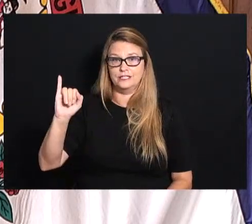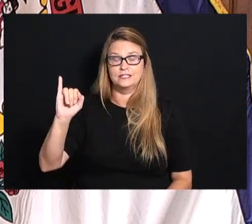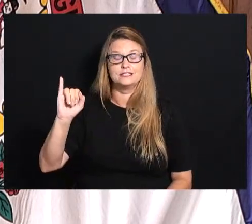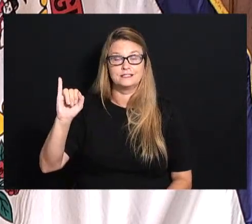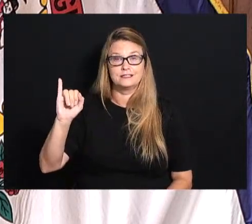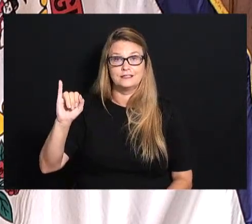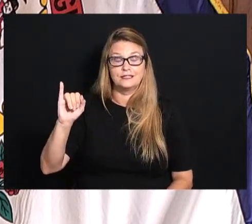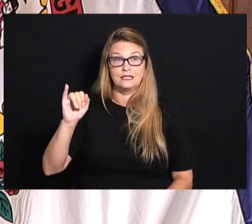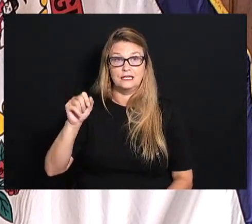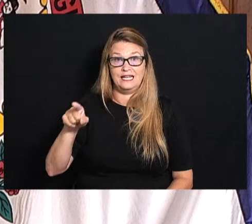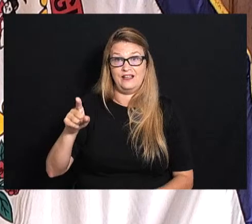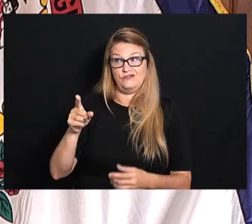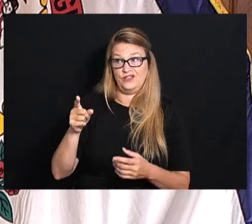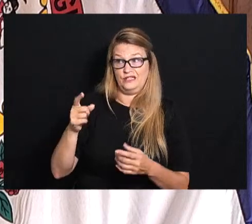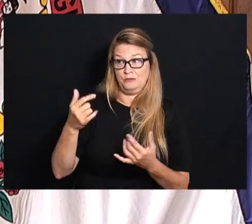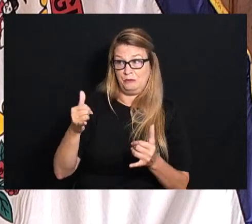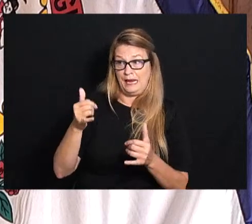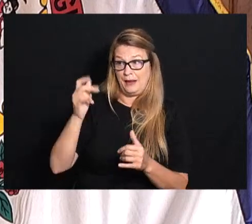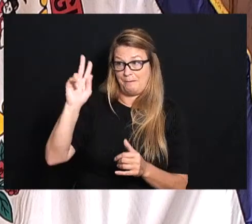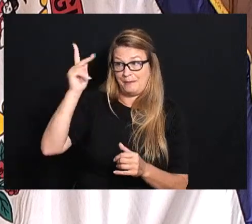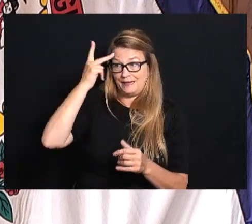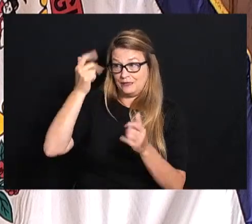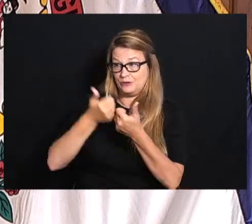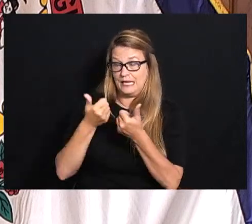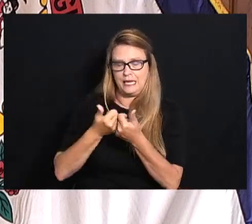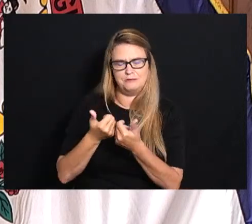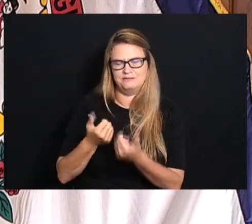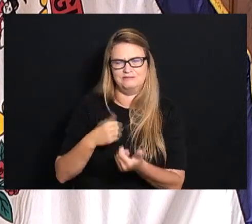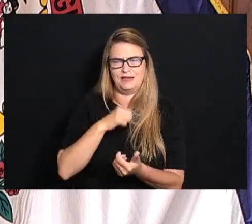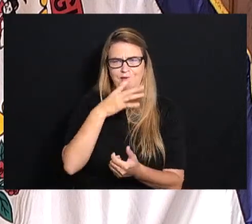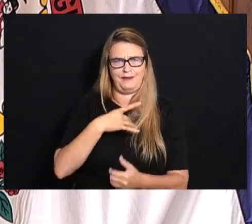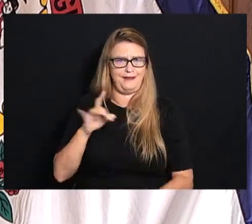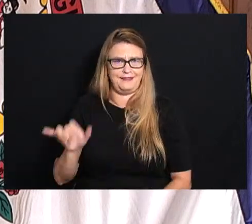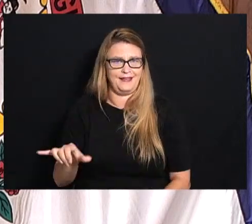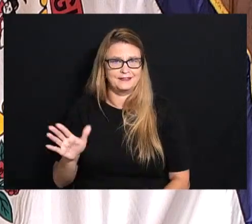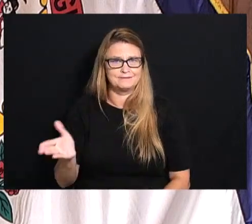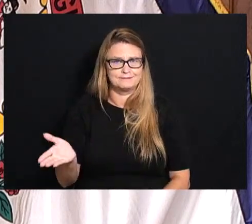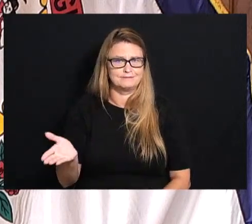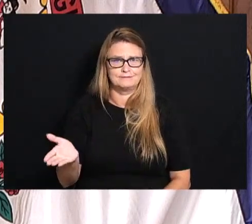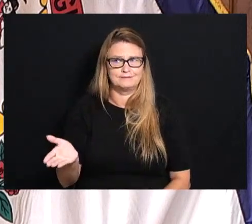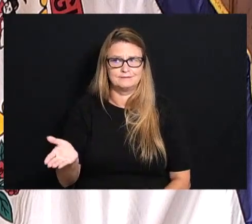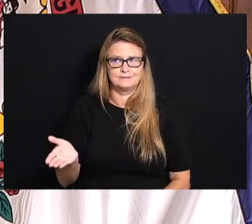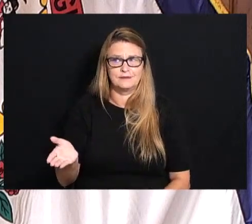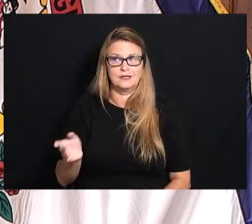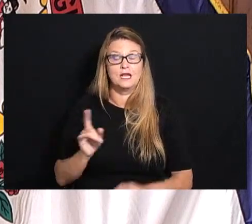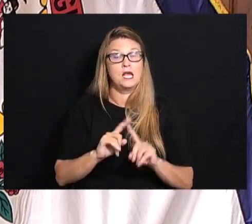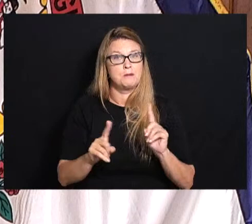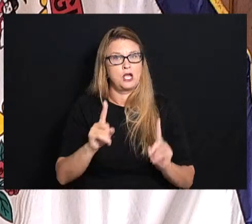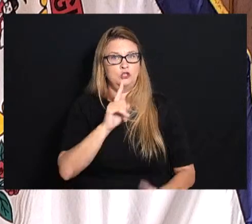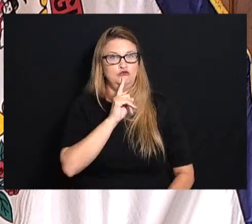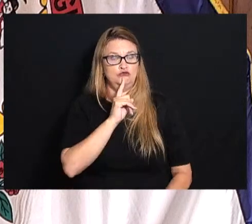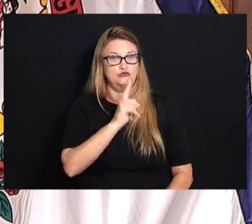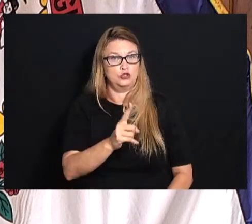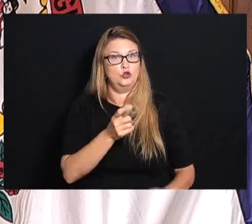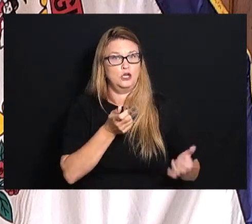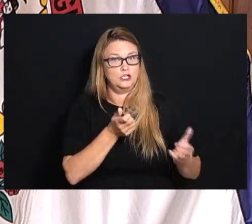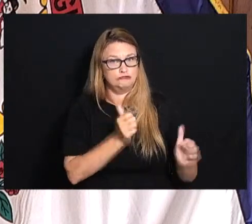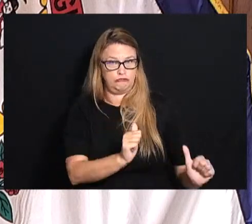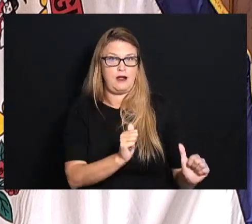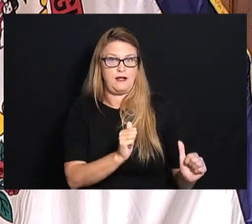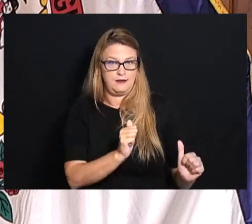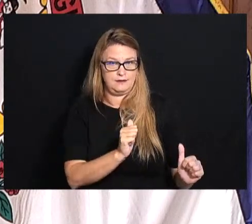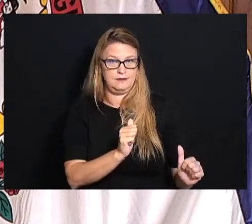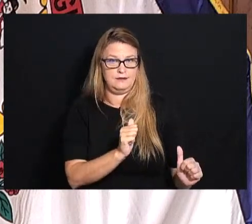if he's playing politics, then that's not going to work with me. But if he's truly trying,